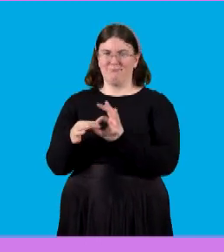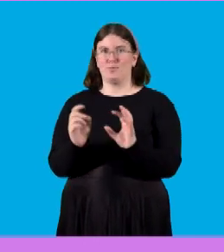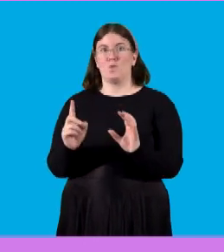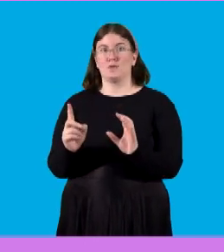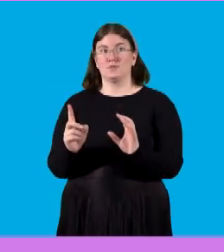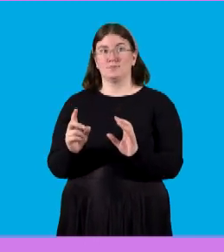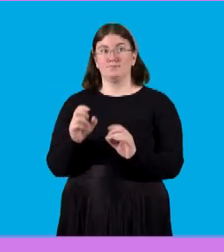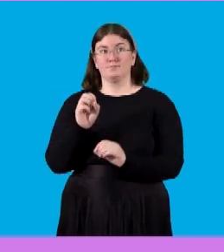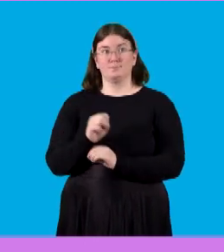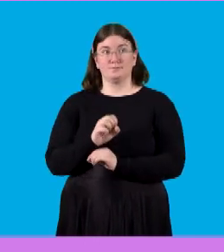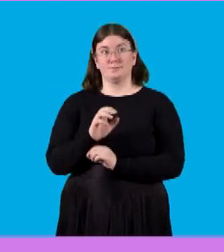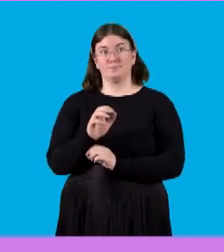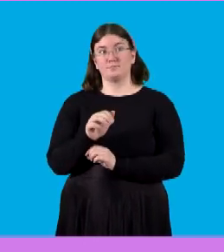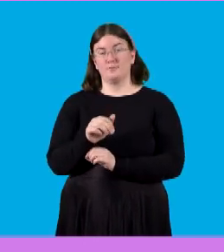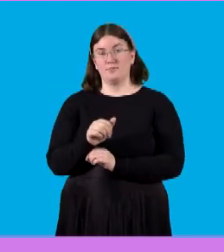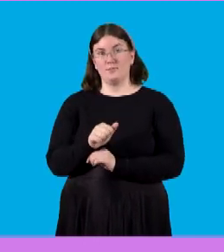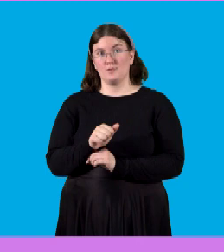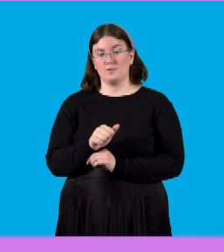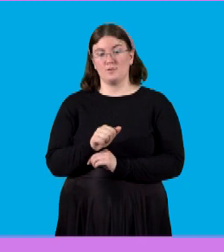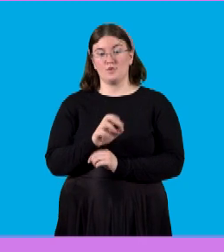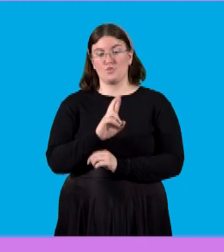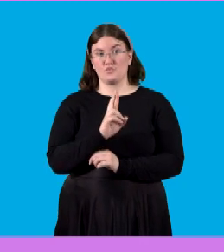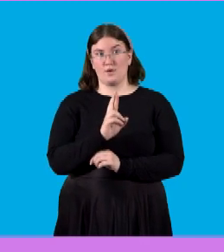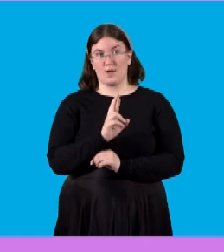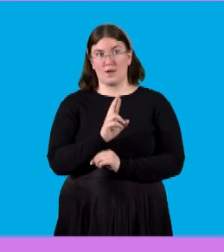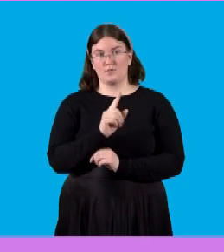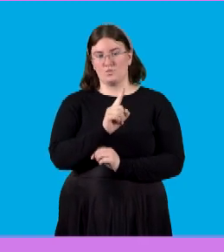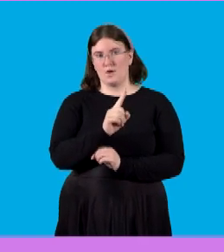rate is 1 ZAR, South African rand, equals to